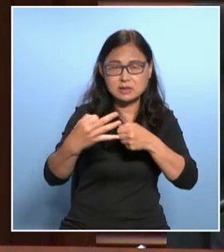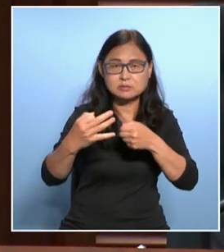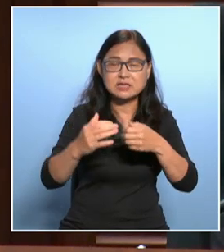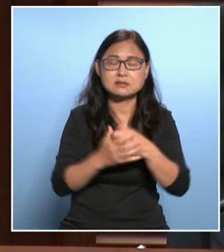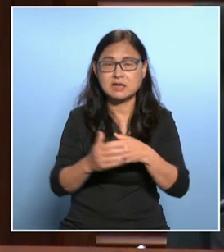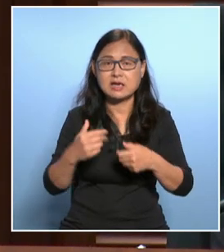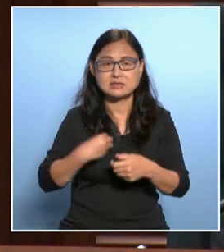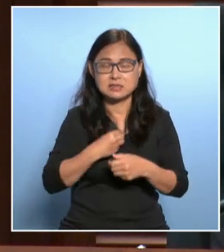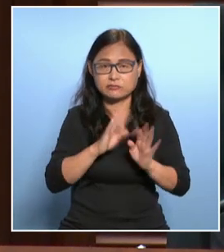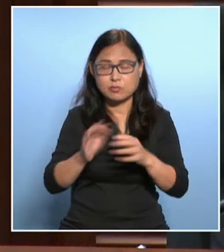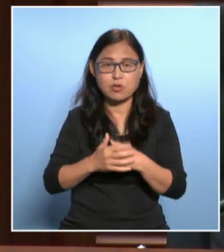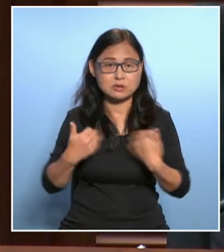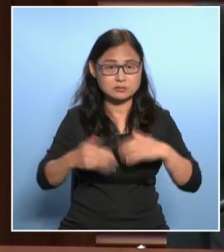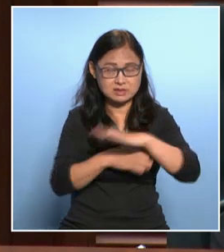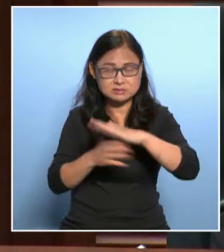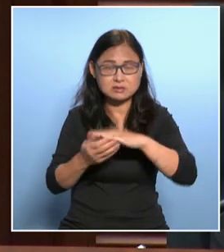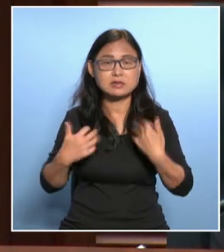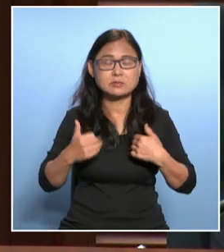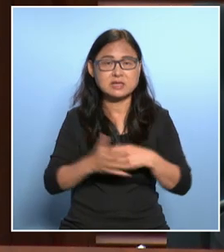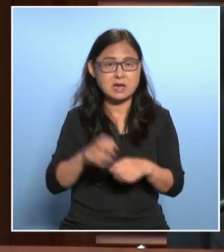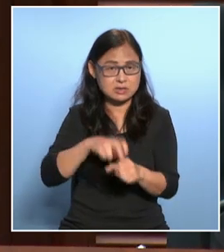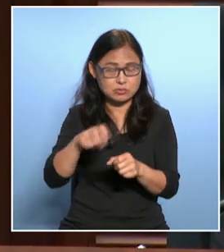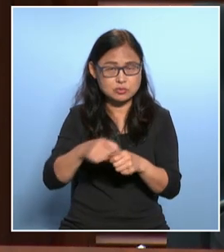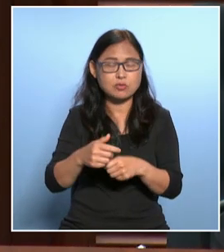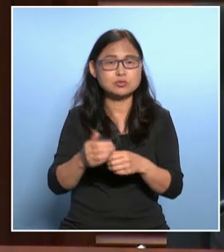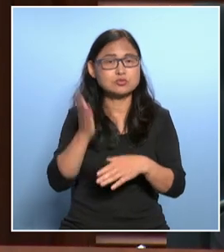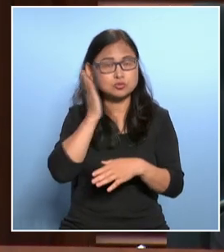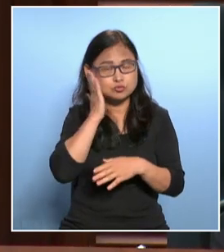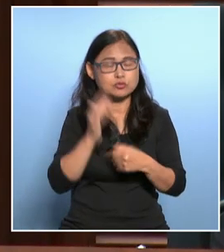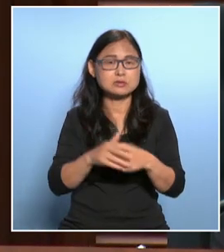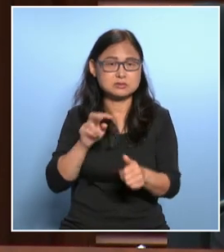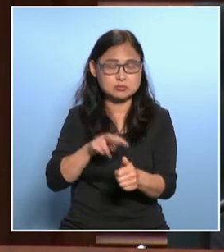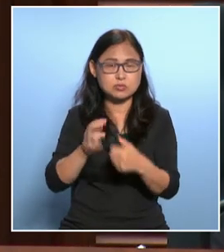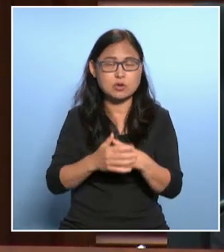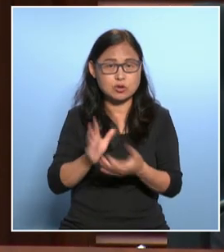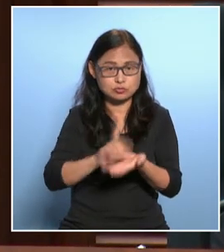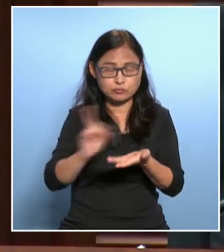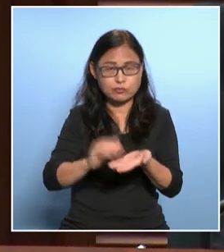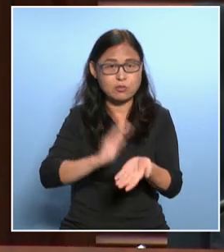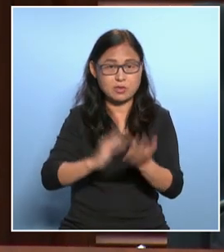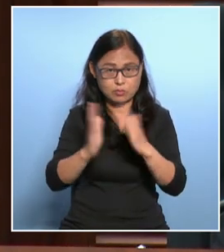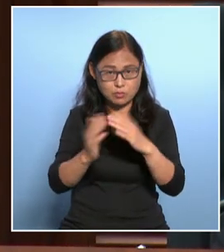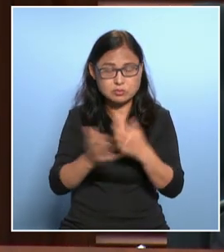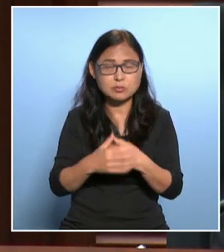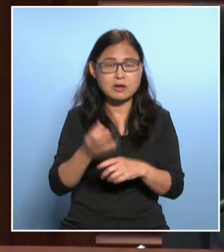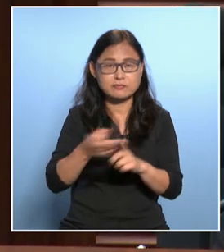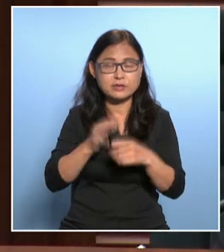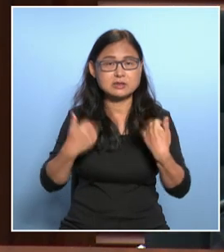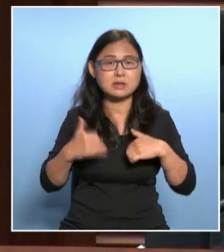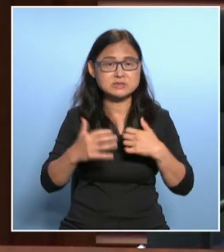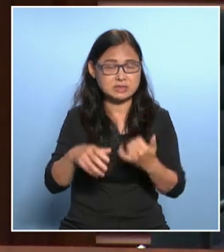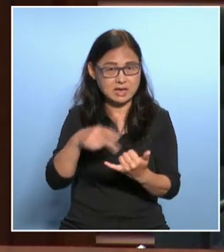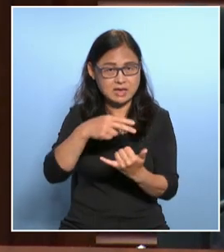tertiary medical services are provided, including accident and emergency services, acute and infirmary inpatient